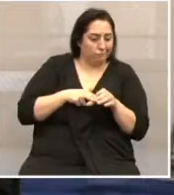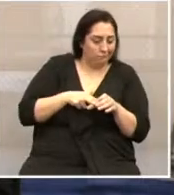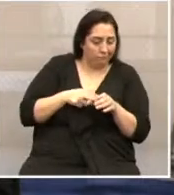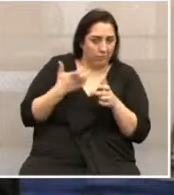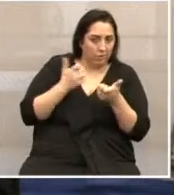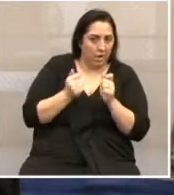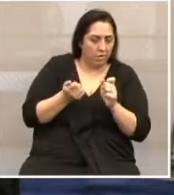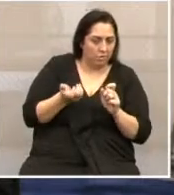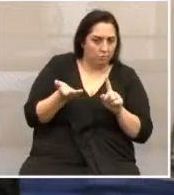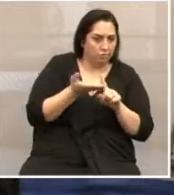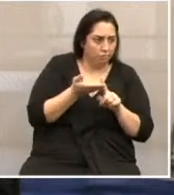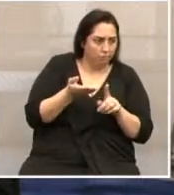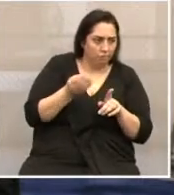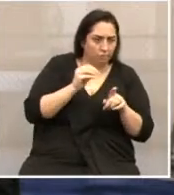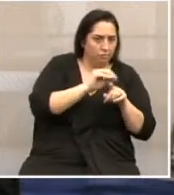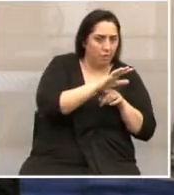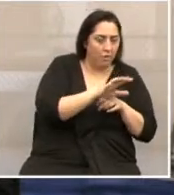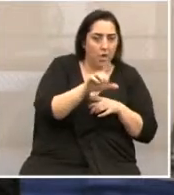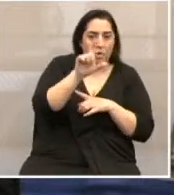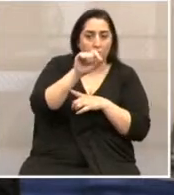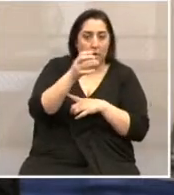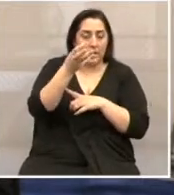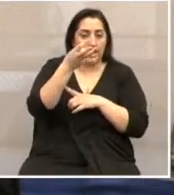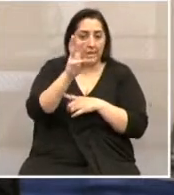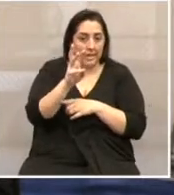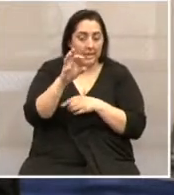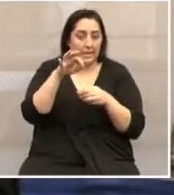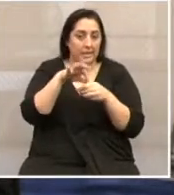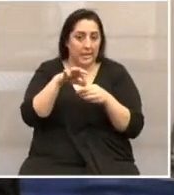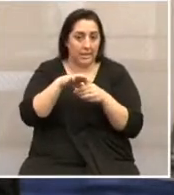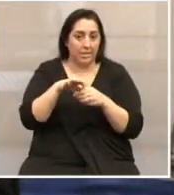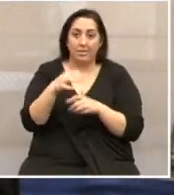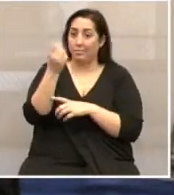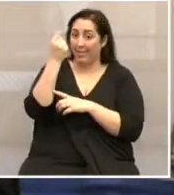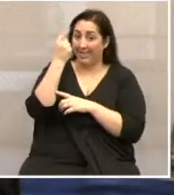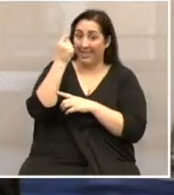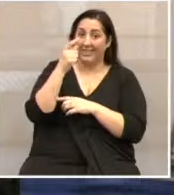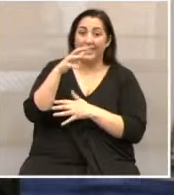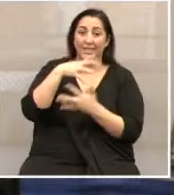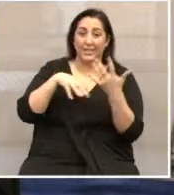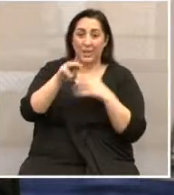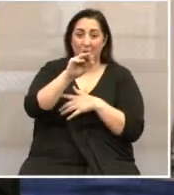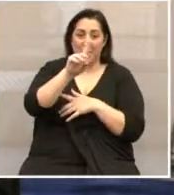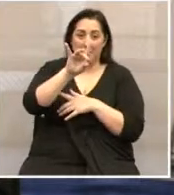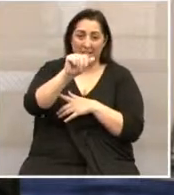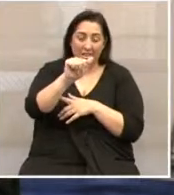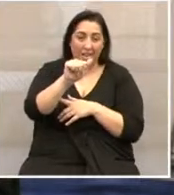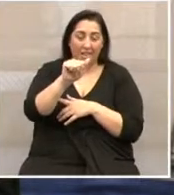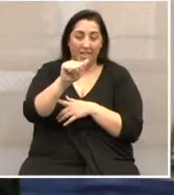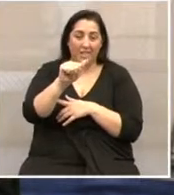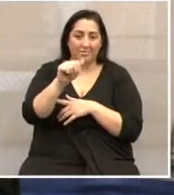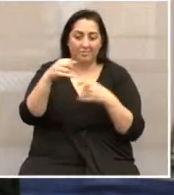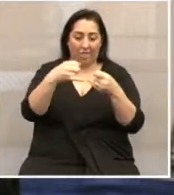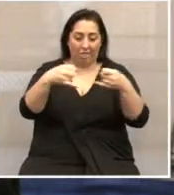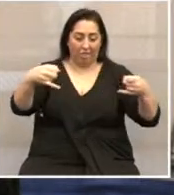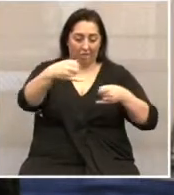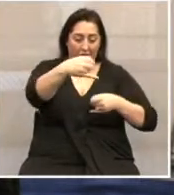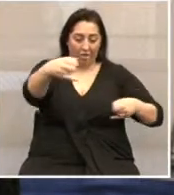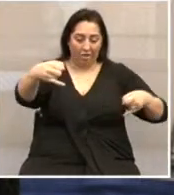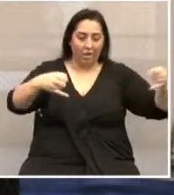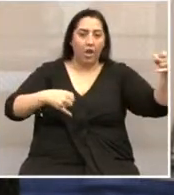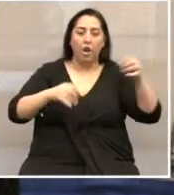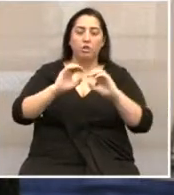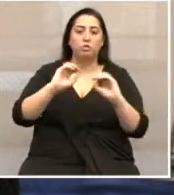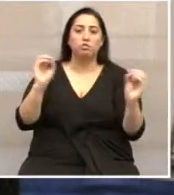election. Understanding that there are no borders in social media, what we have been watching,